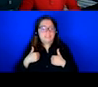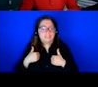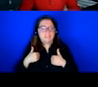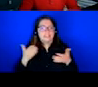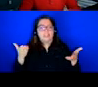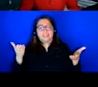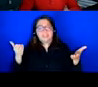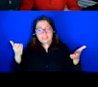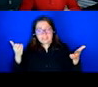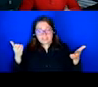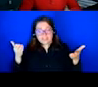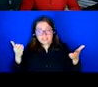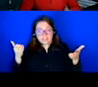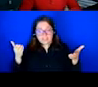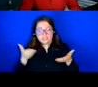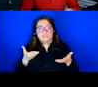well.